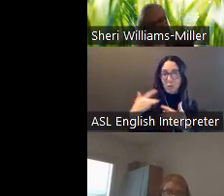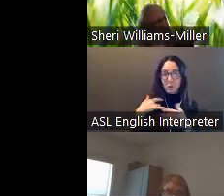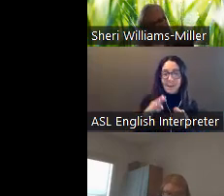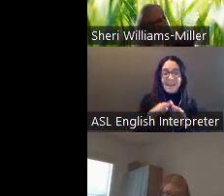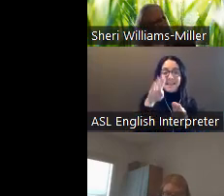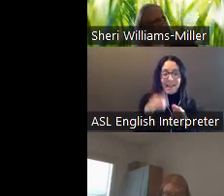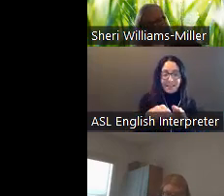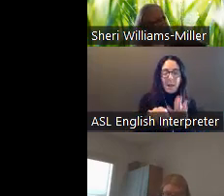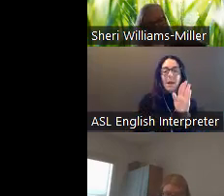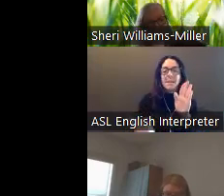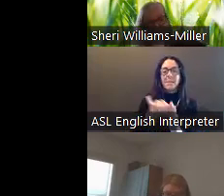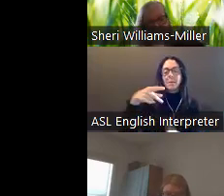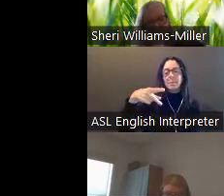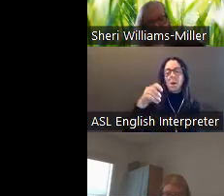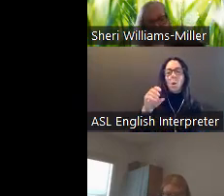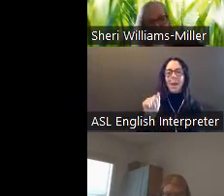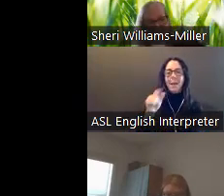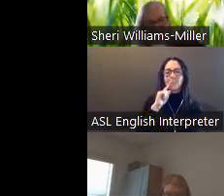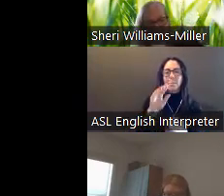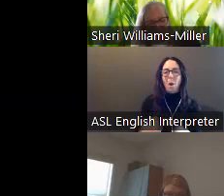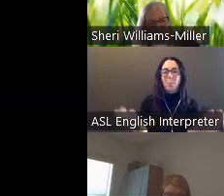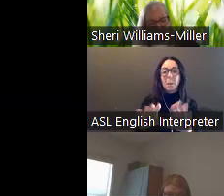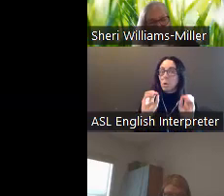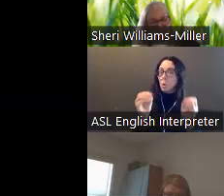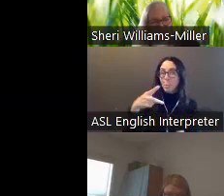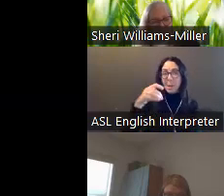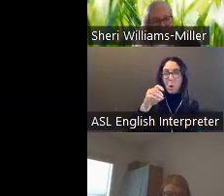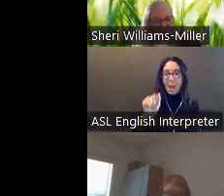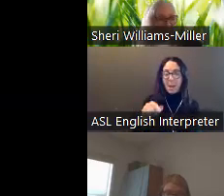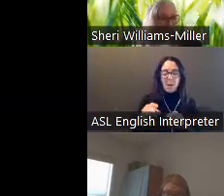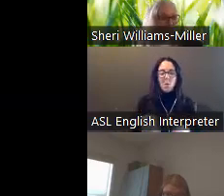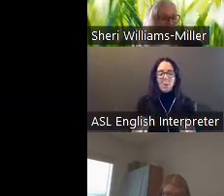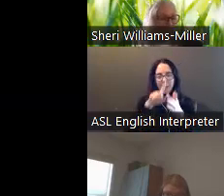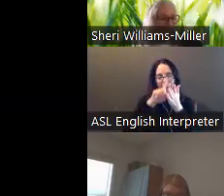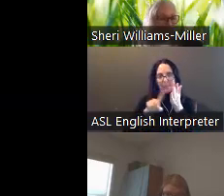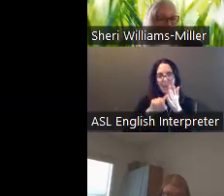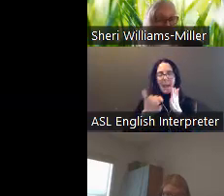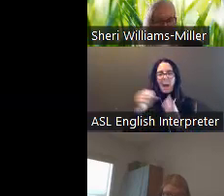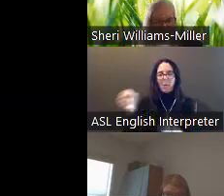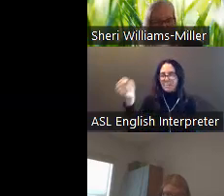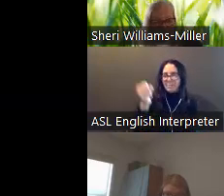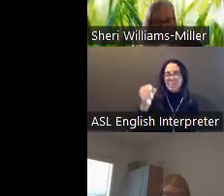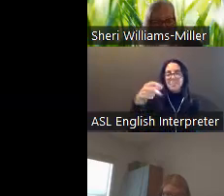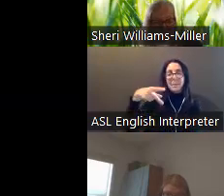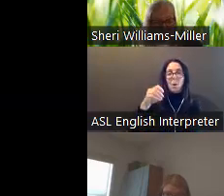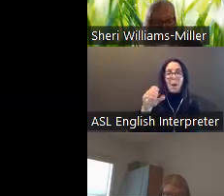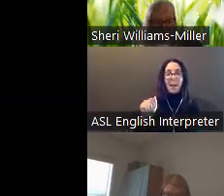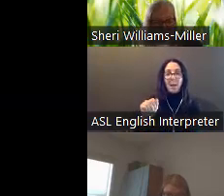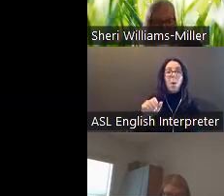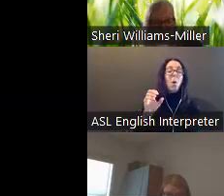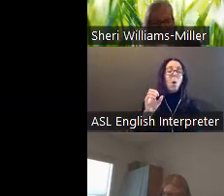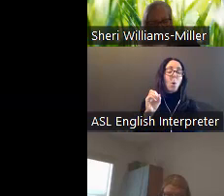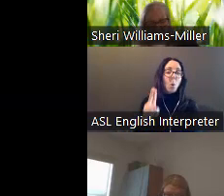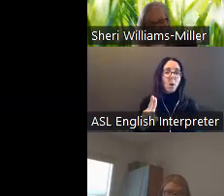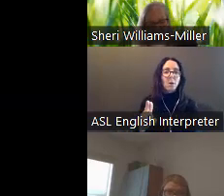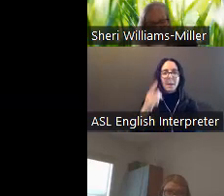POA for property. If they do not have one, we can investigate options for appointing someone and/or informal